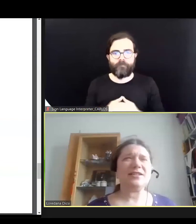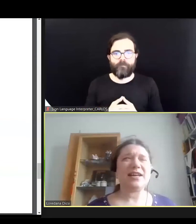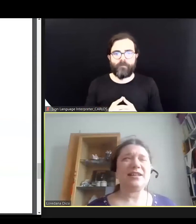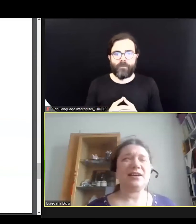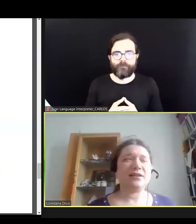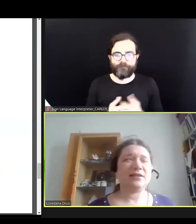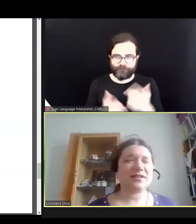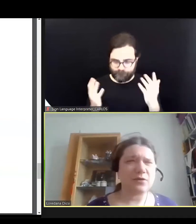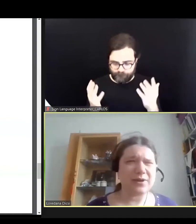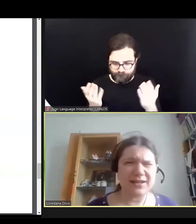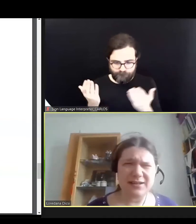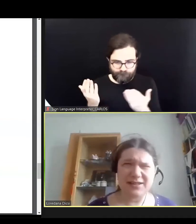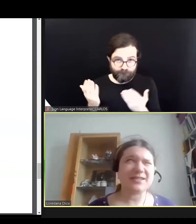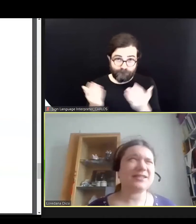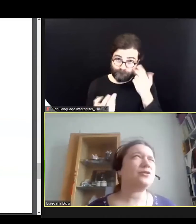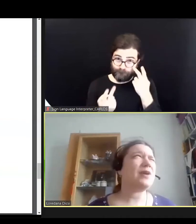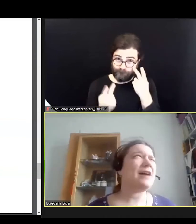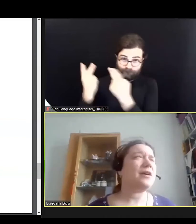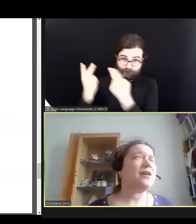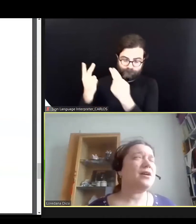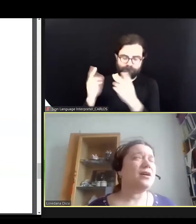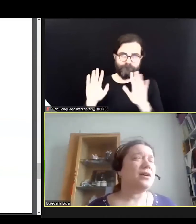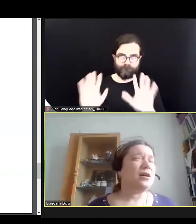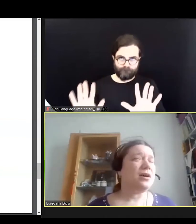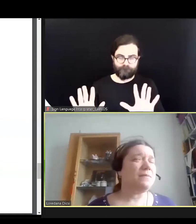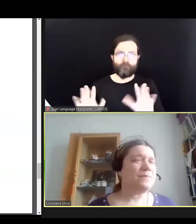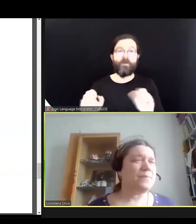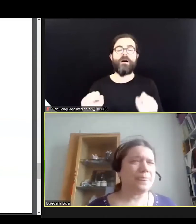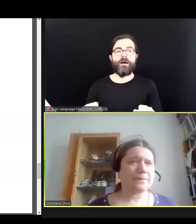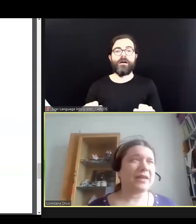important. So, as I said,